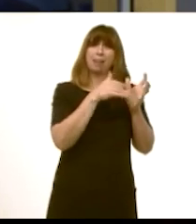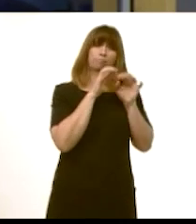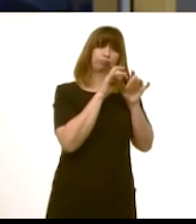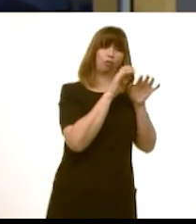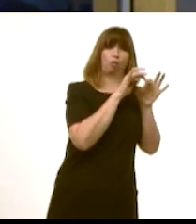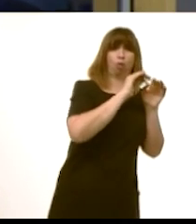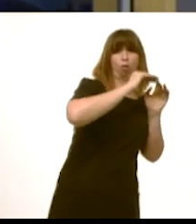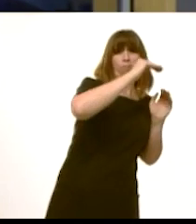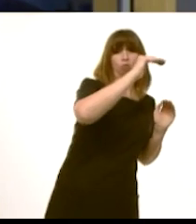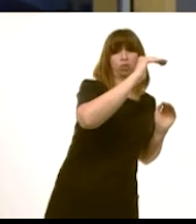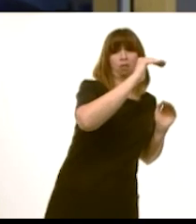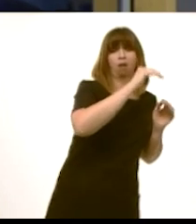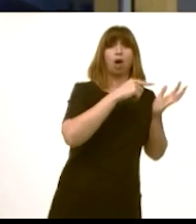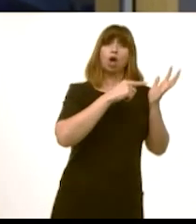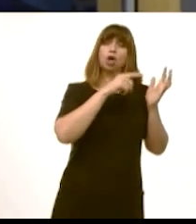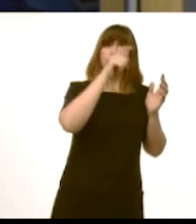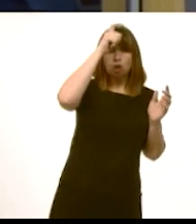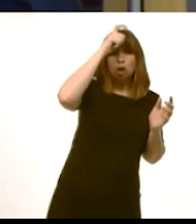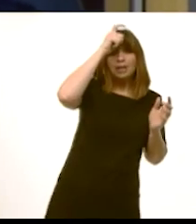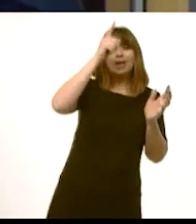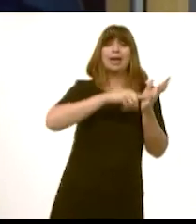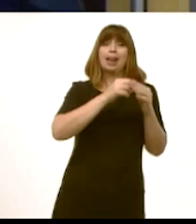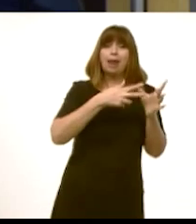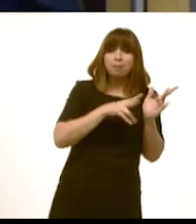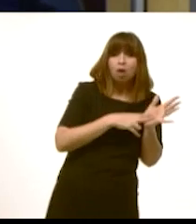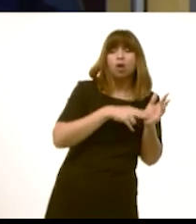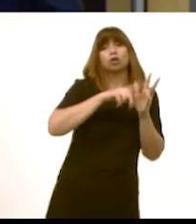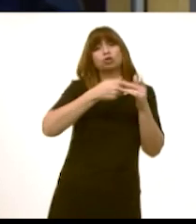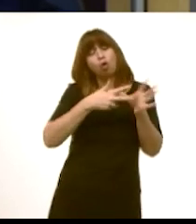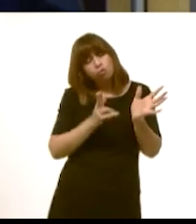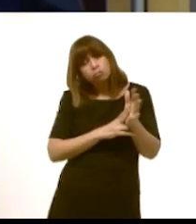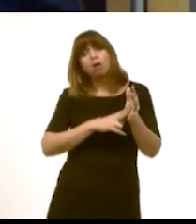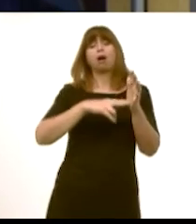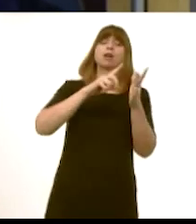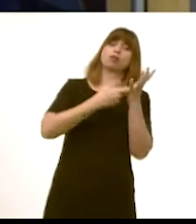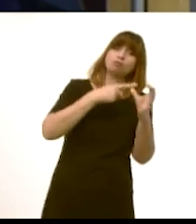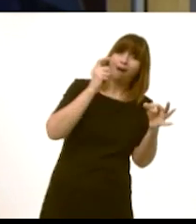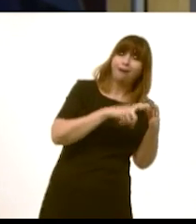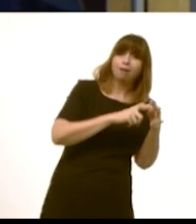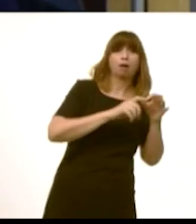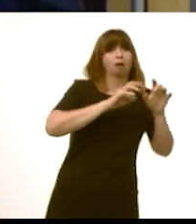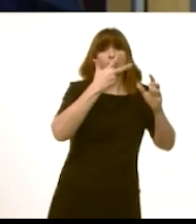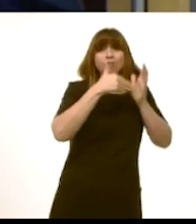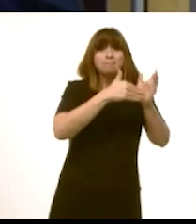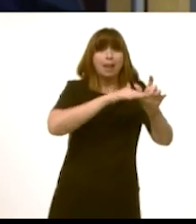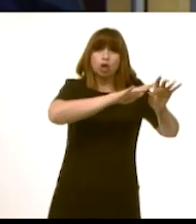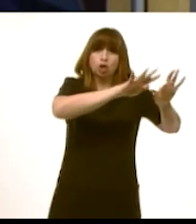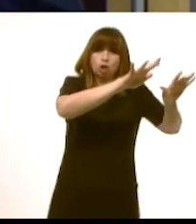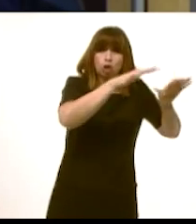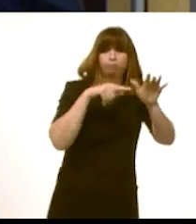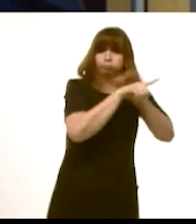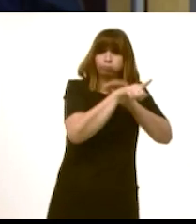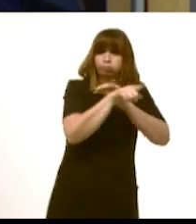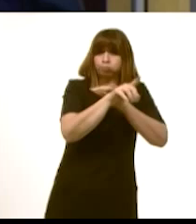neighbouring Turkey, Lebanon, Jordan and Iraq, with 150,000 Syrians declaring asylum in the European Union, where member states have